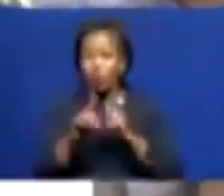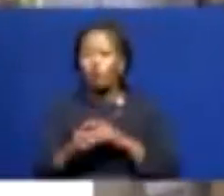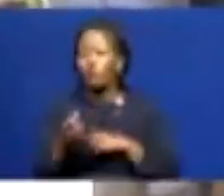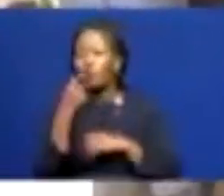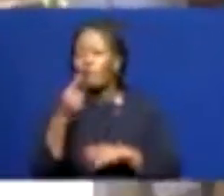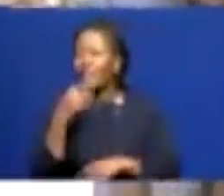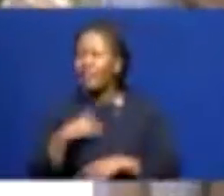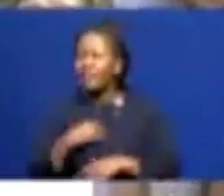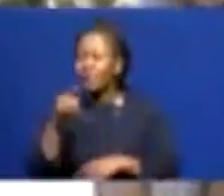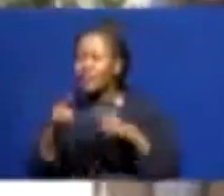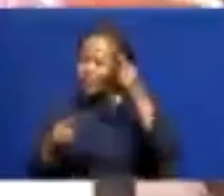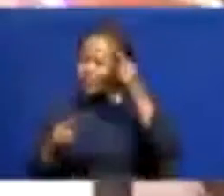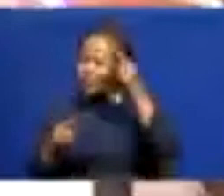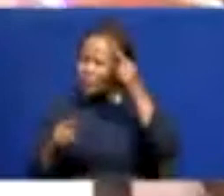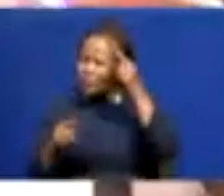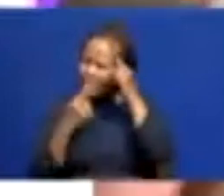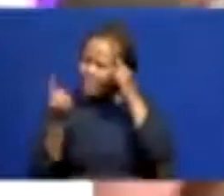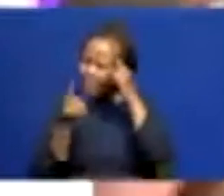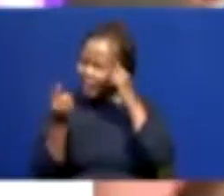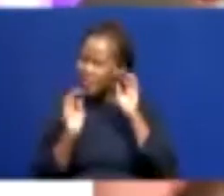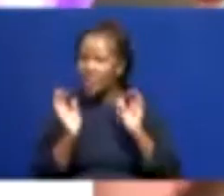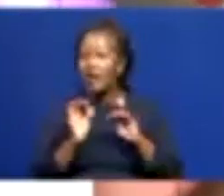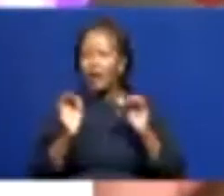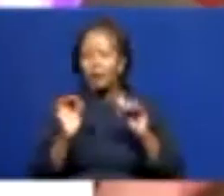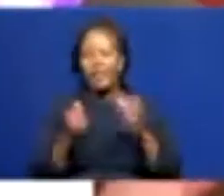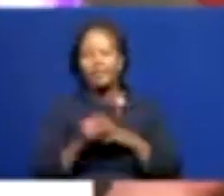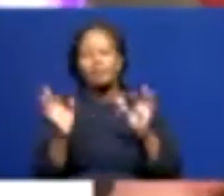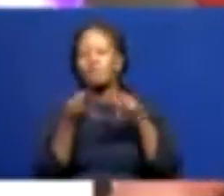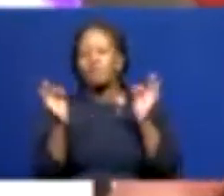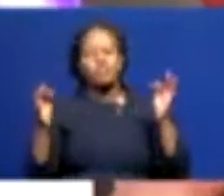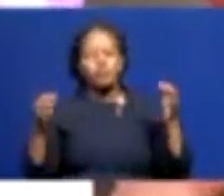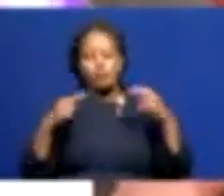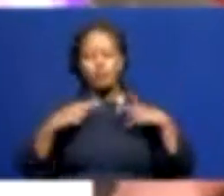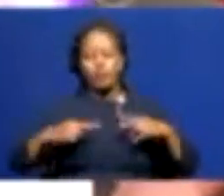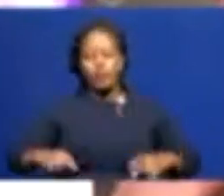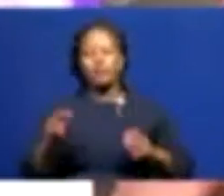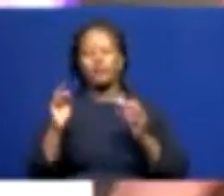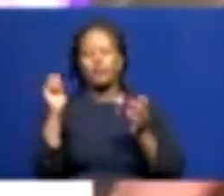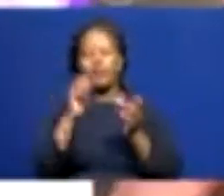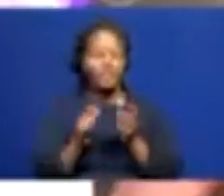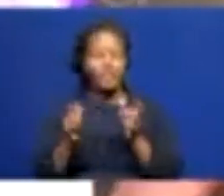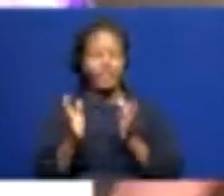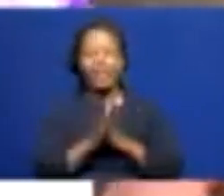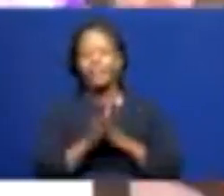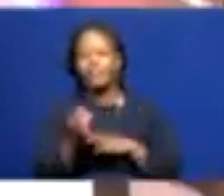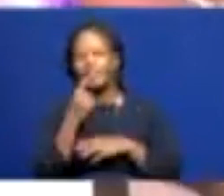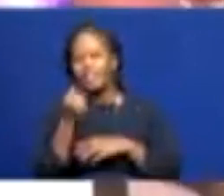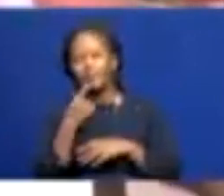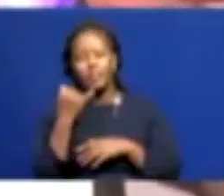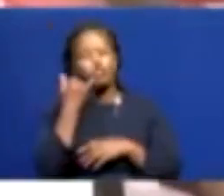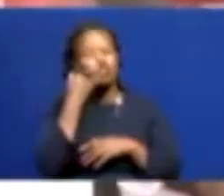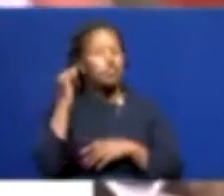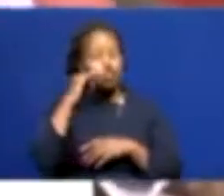musiseme hii tu ni ya kina mama pekea. The free screening, diagnosis and treatment of breast and cervical cancer program in Isiolo